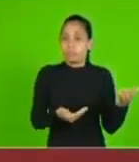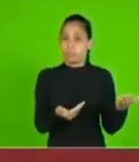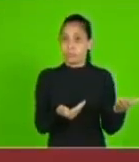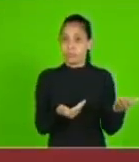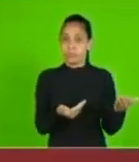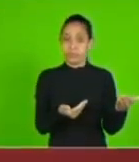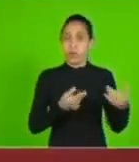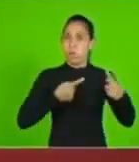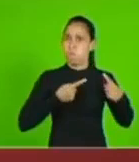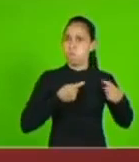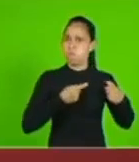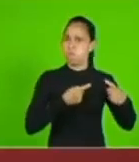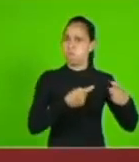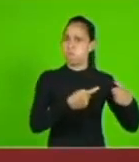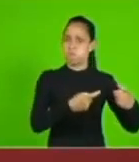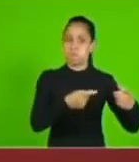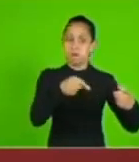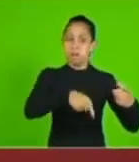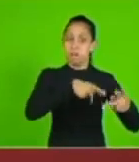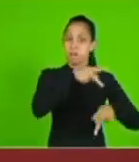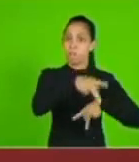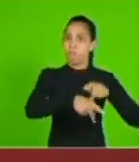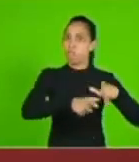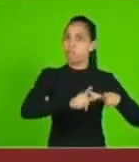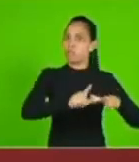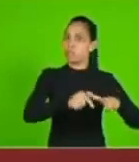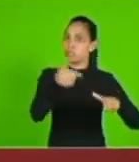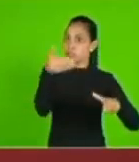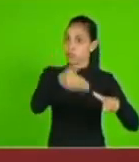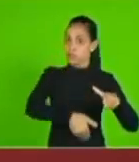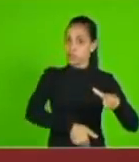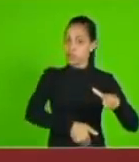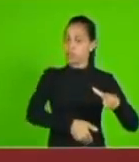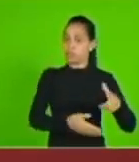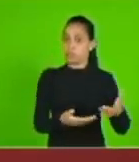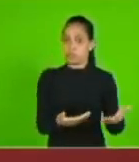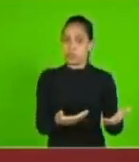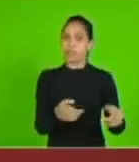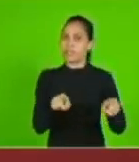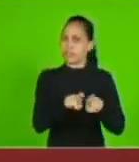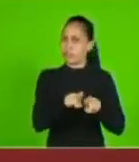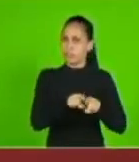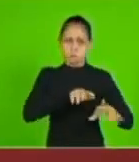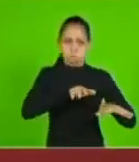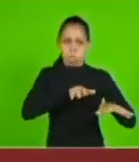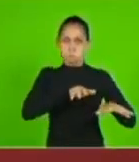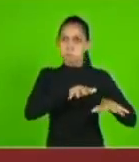wars. They blame Israel. We see the earthquakes,